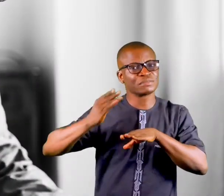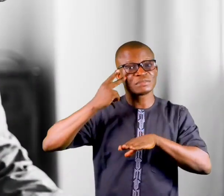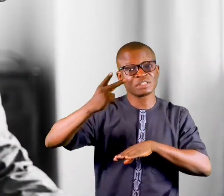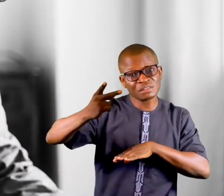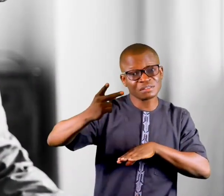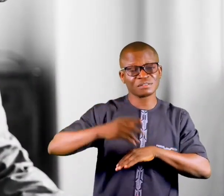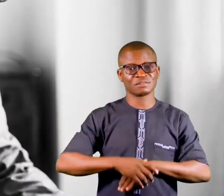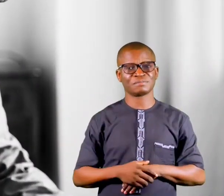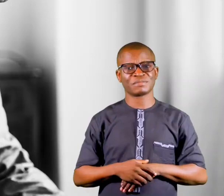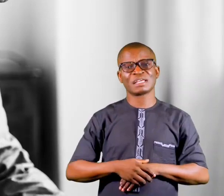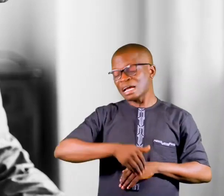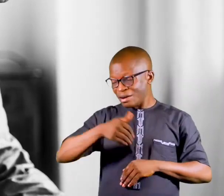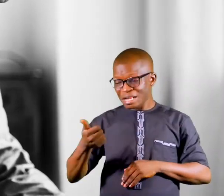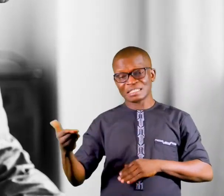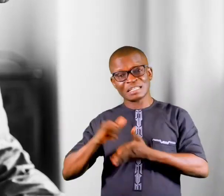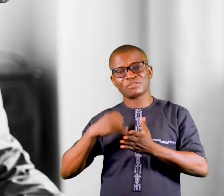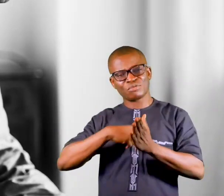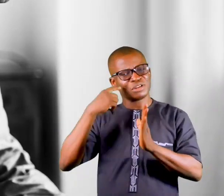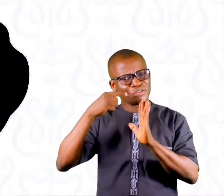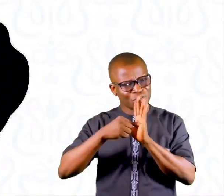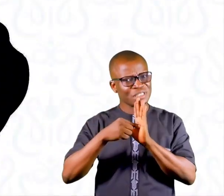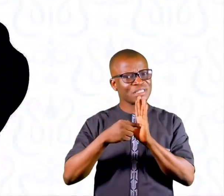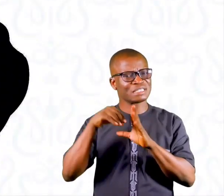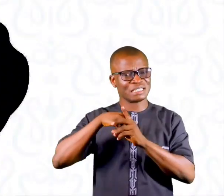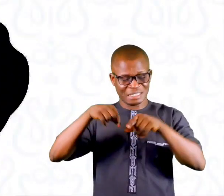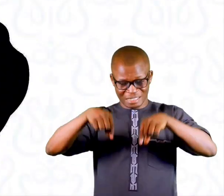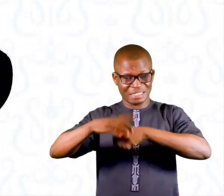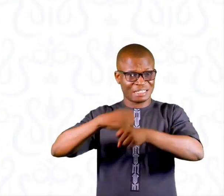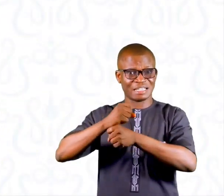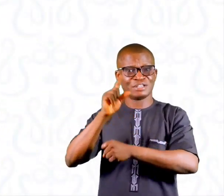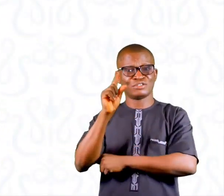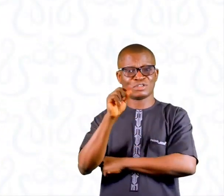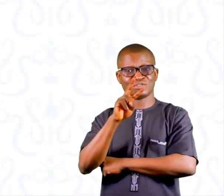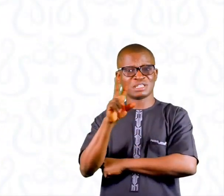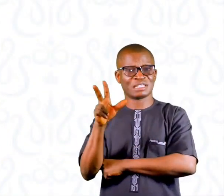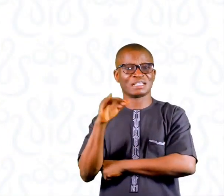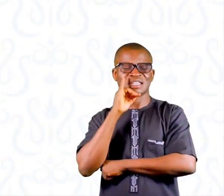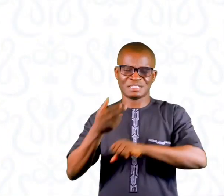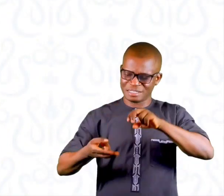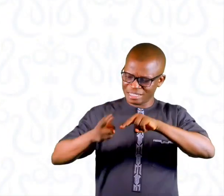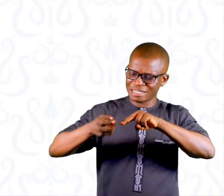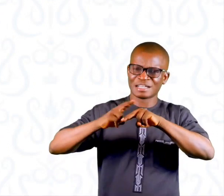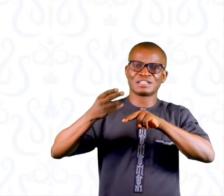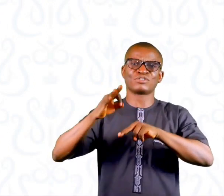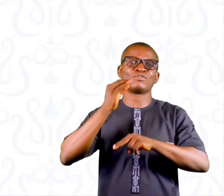we noticed in 2023 is increased reportage of domestic violence